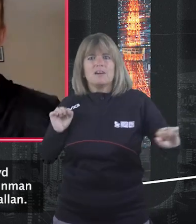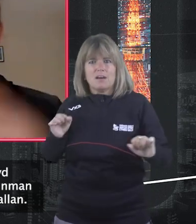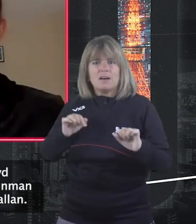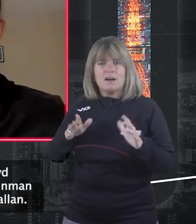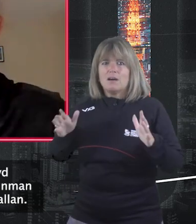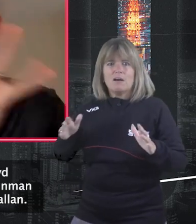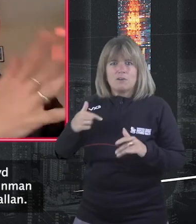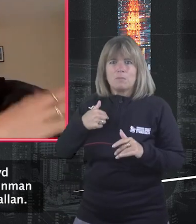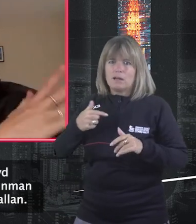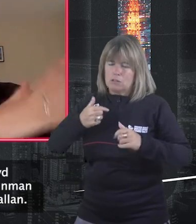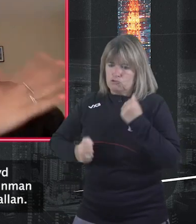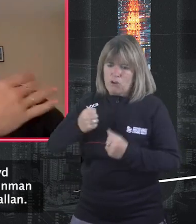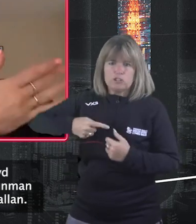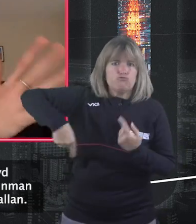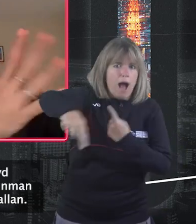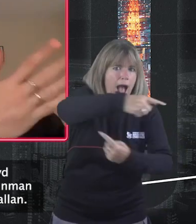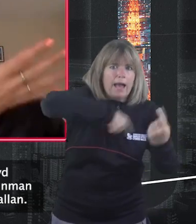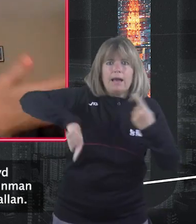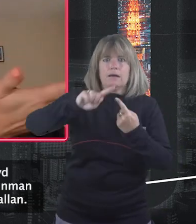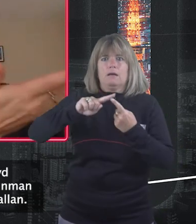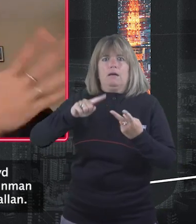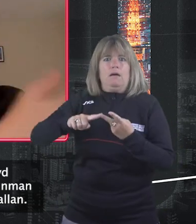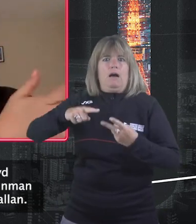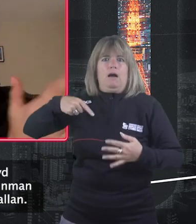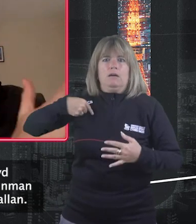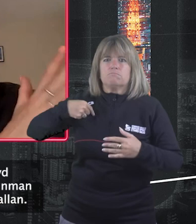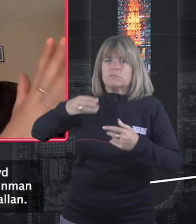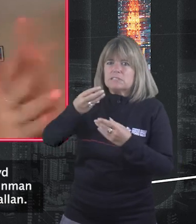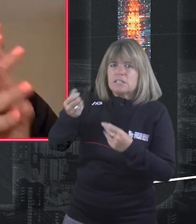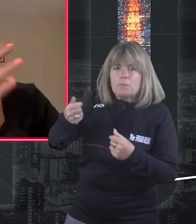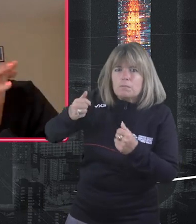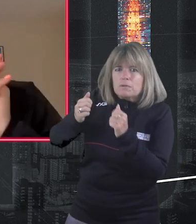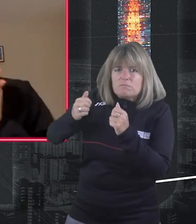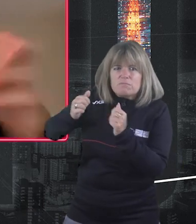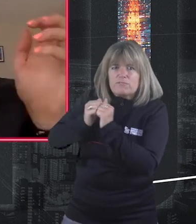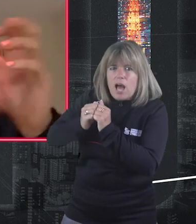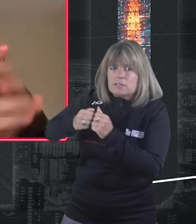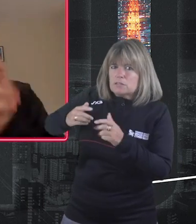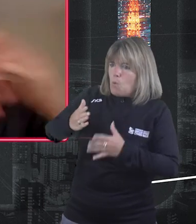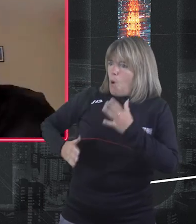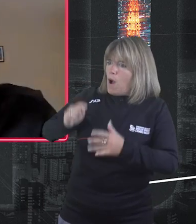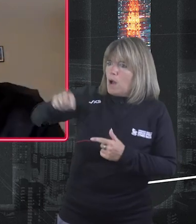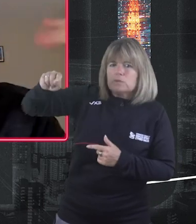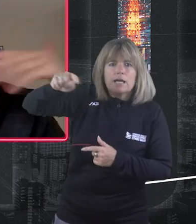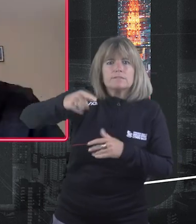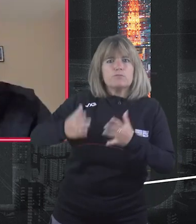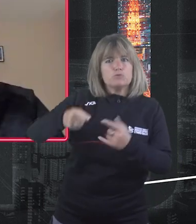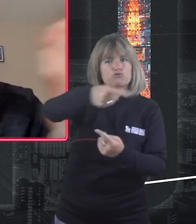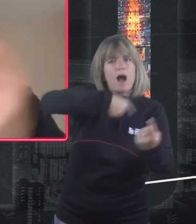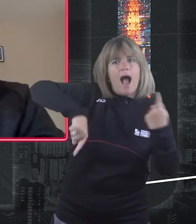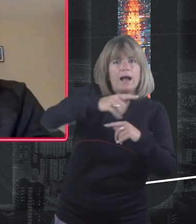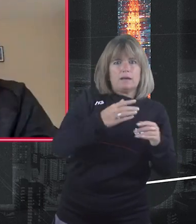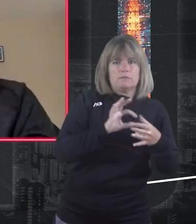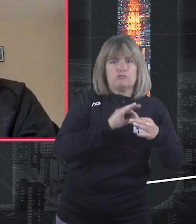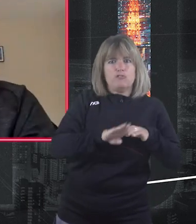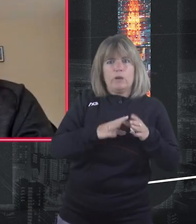and seeing, I don't know, some of the track friends for walks outside. But other than that, that's my life and training.